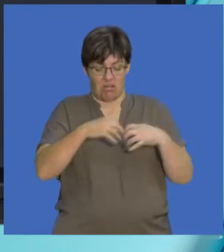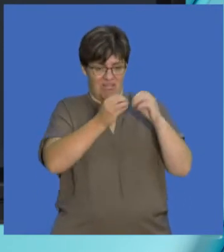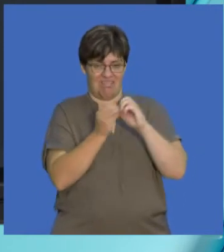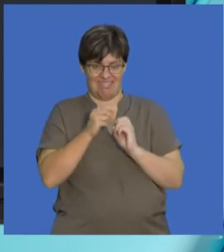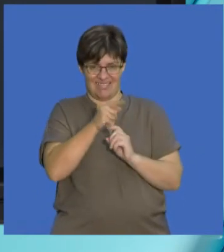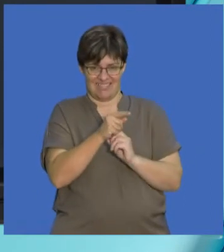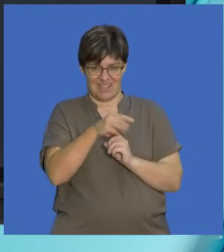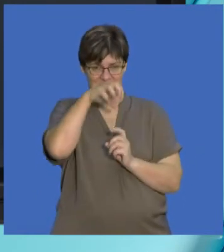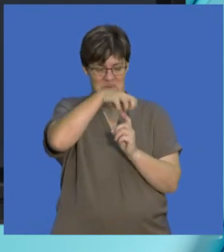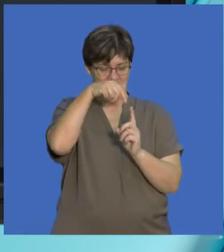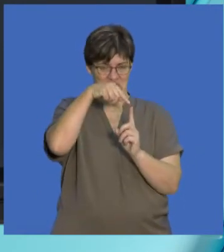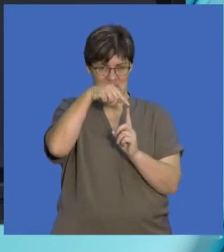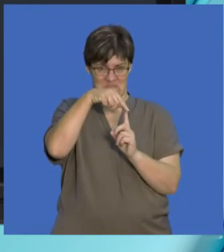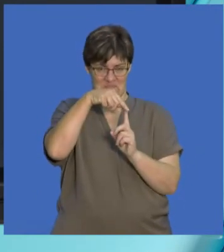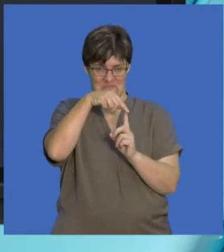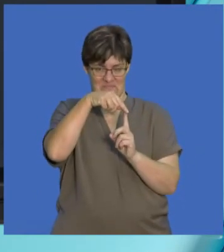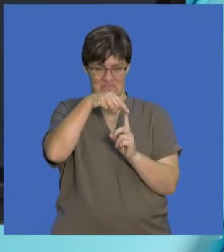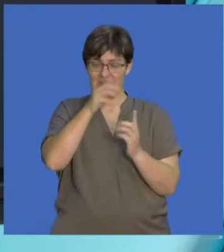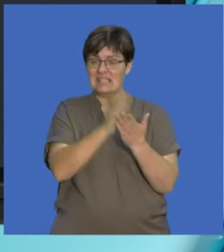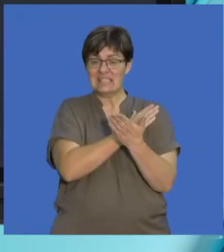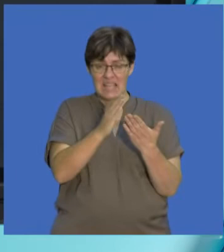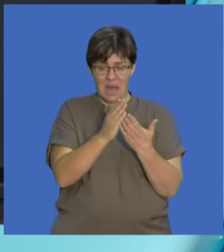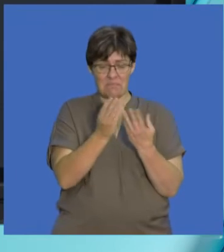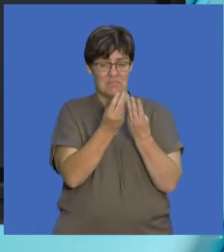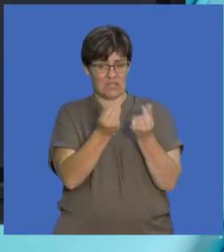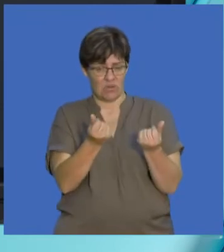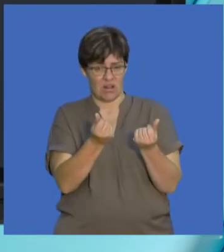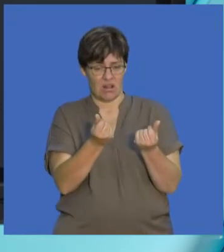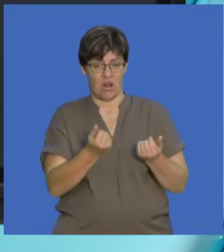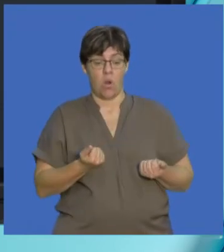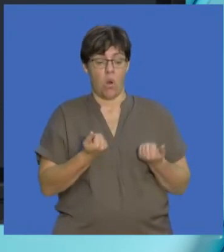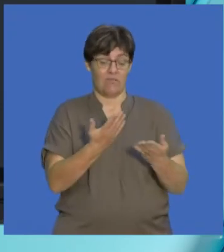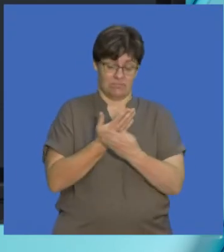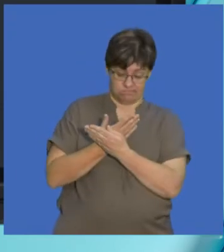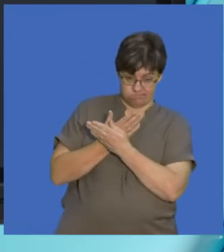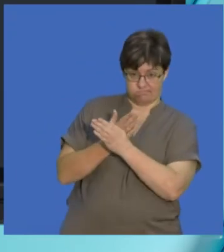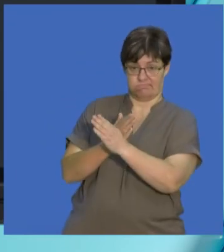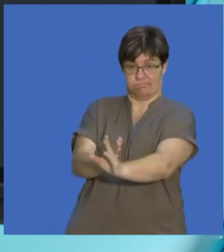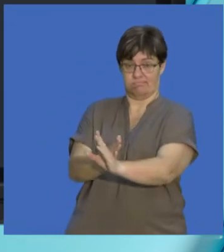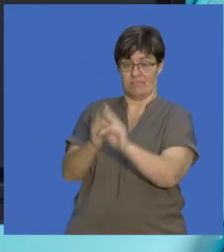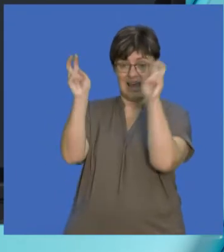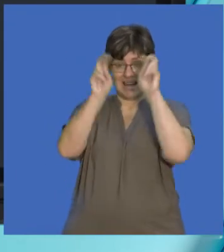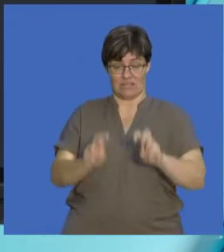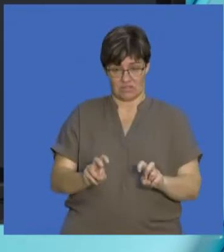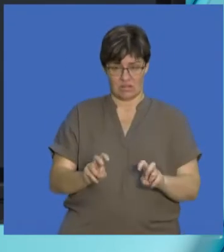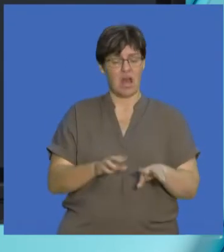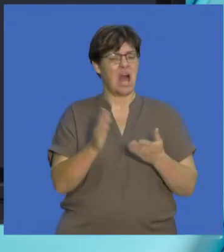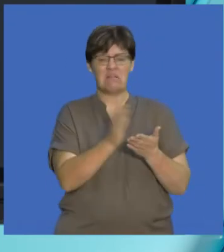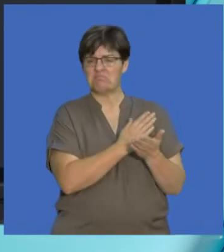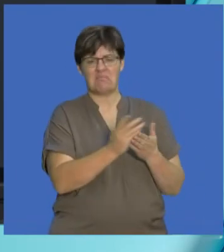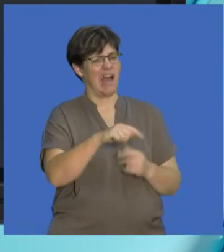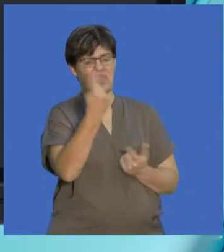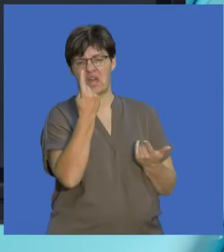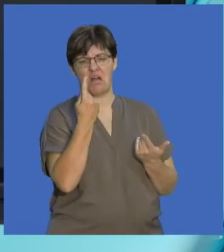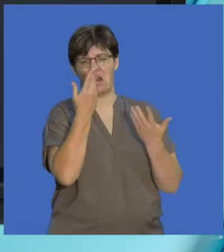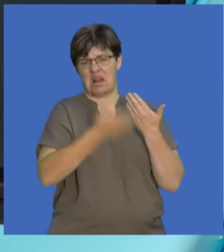that component. Some materials, they tend to offer greater electrical resistance, while others they do not. Now, in